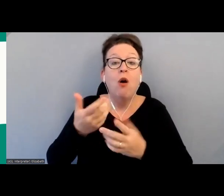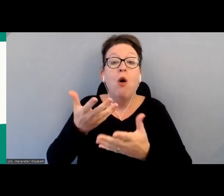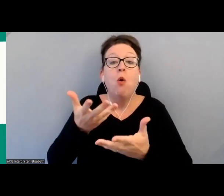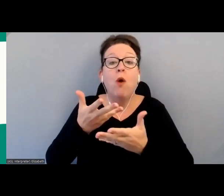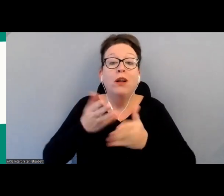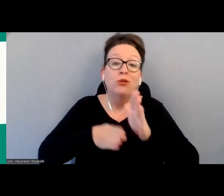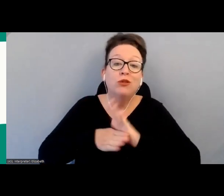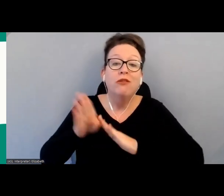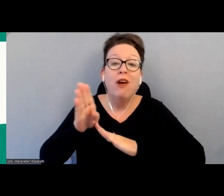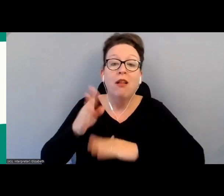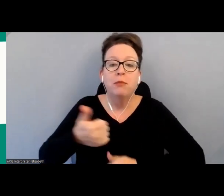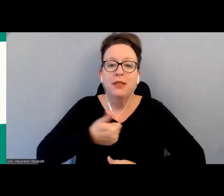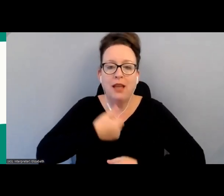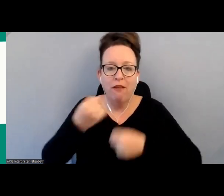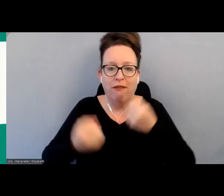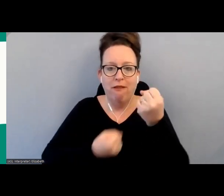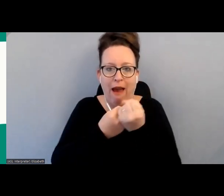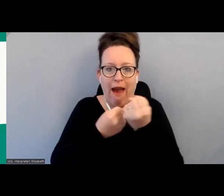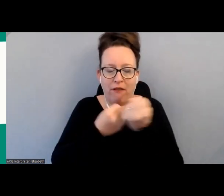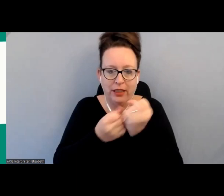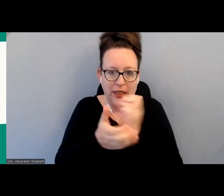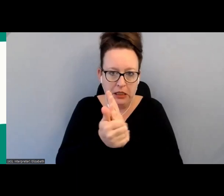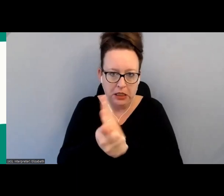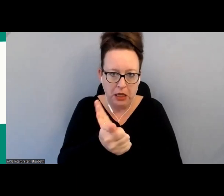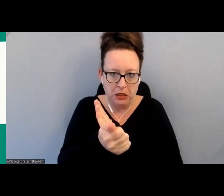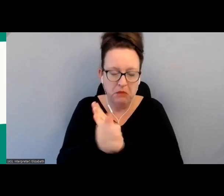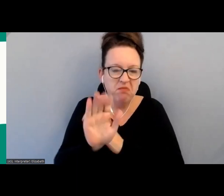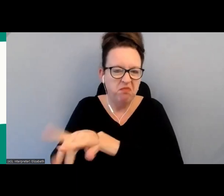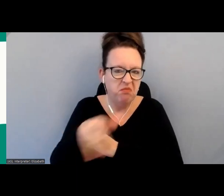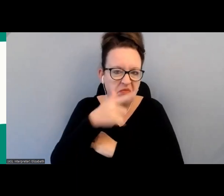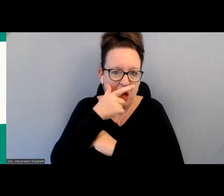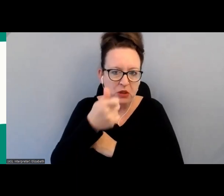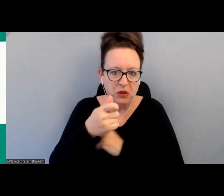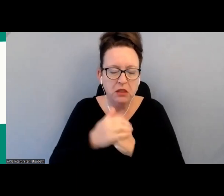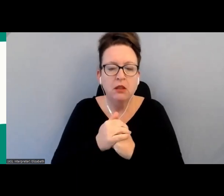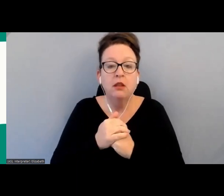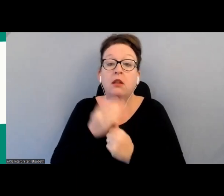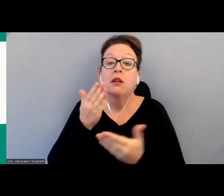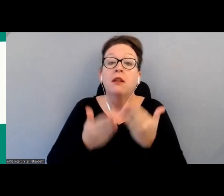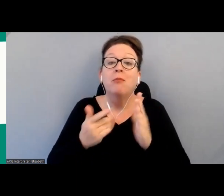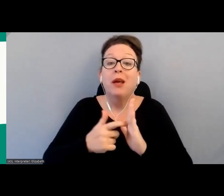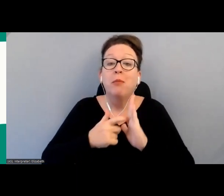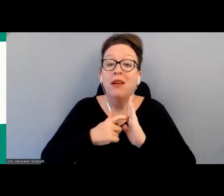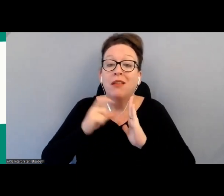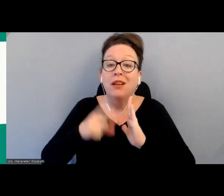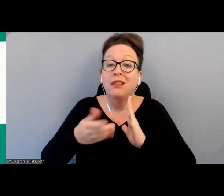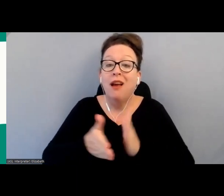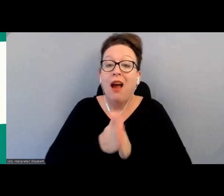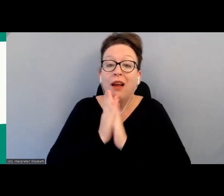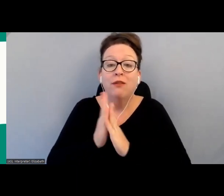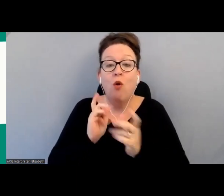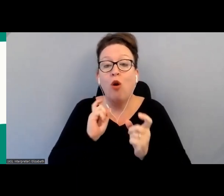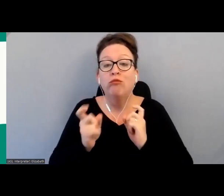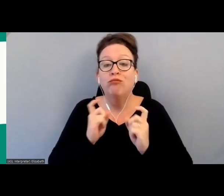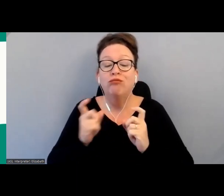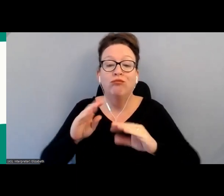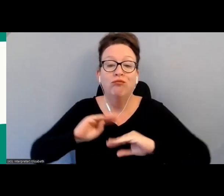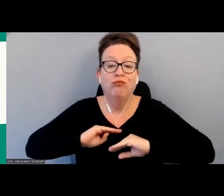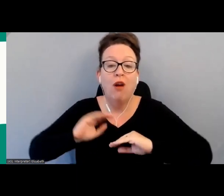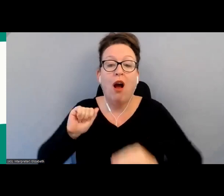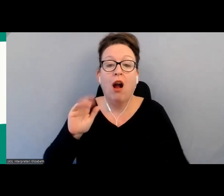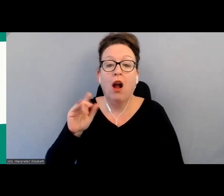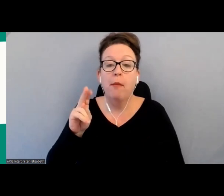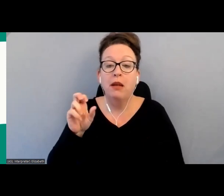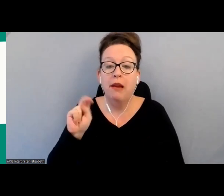self-advocacy skills. So they may need to ask for an accommodation at school or